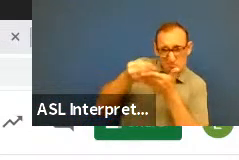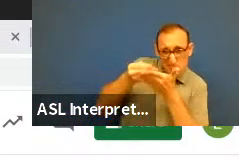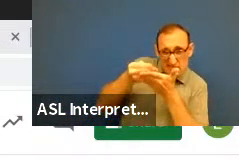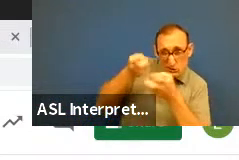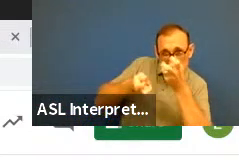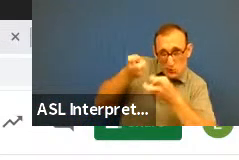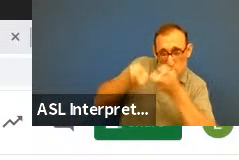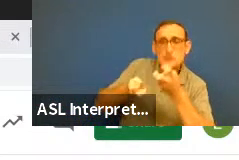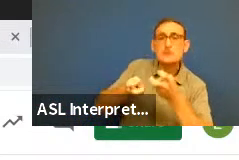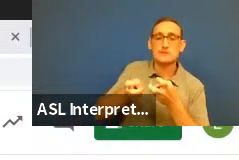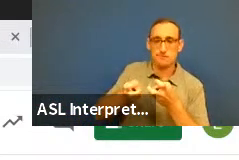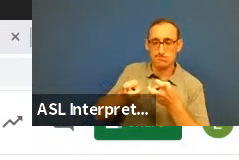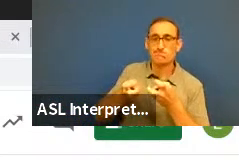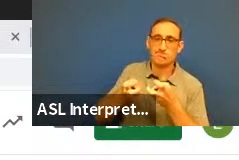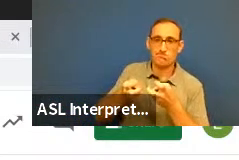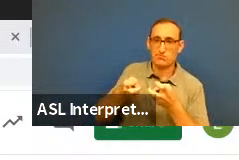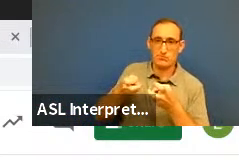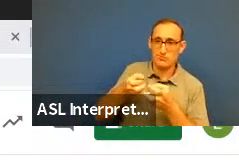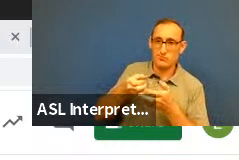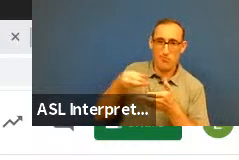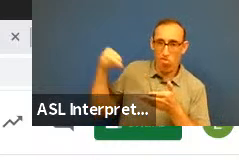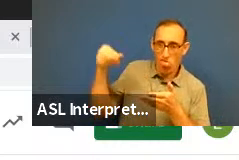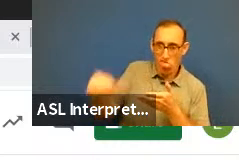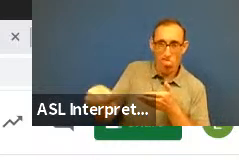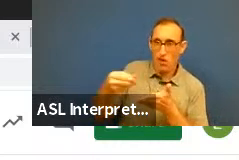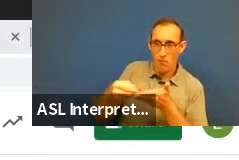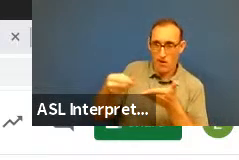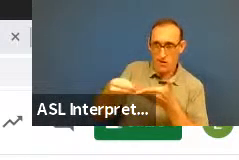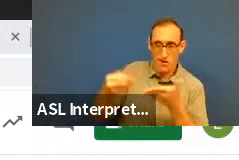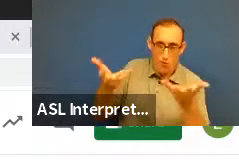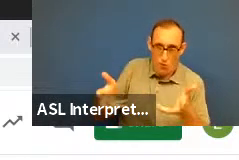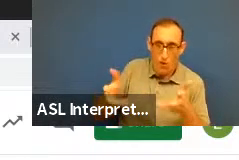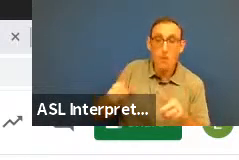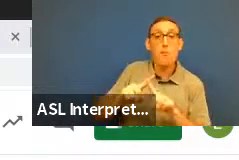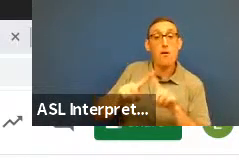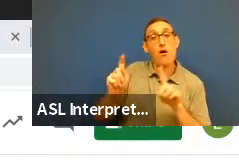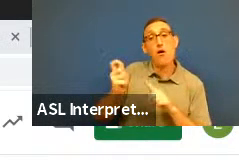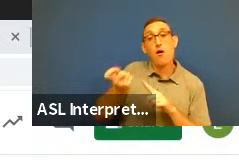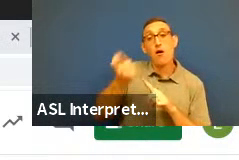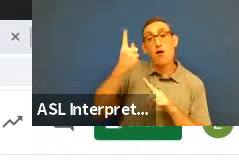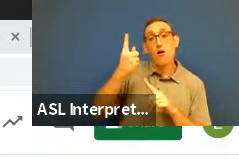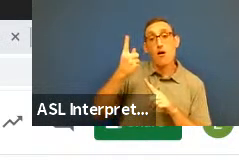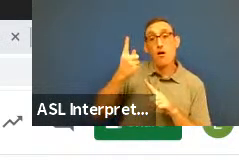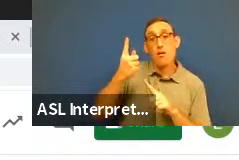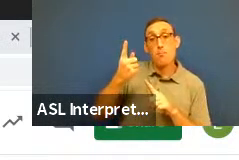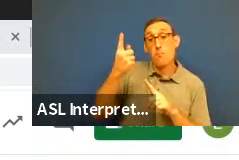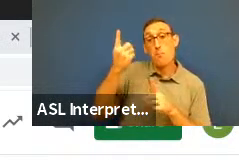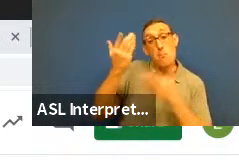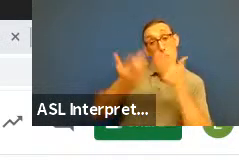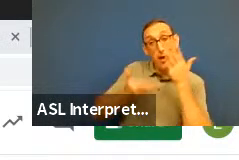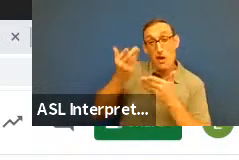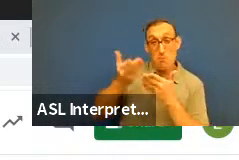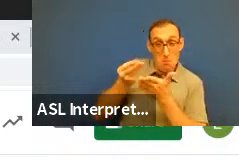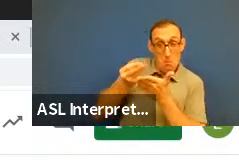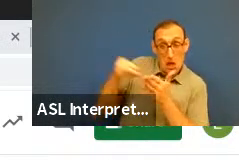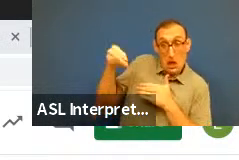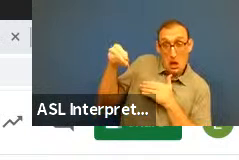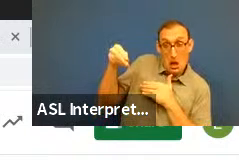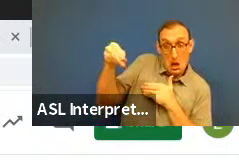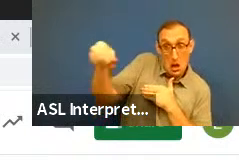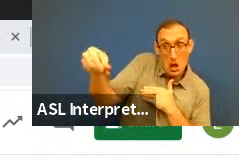I believe that, it's not a bad thing to get an expert to get us started, to help us